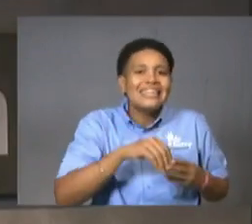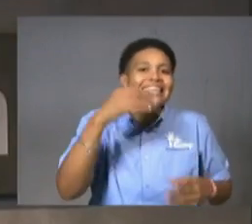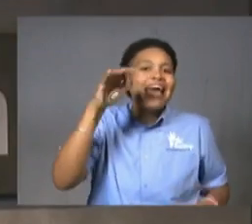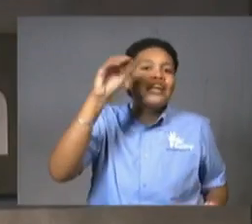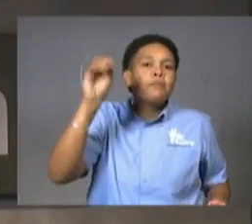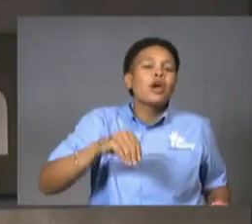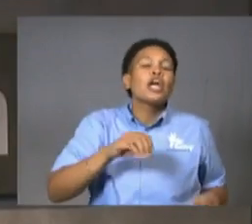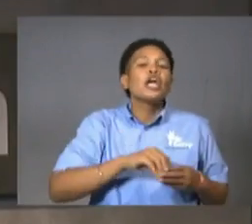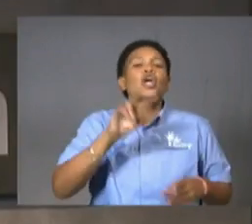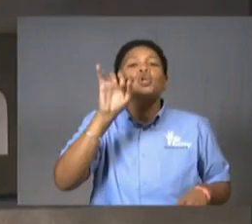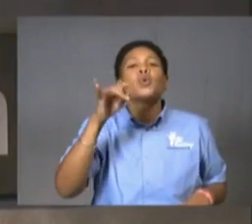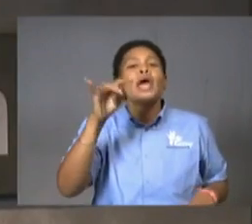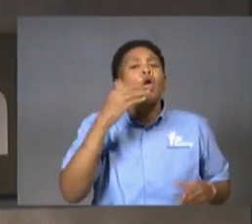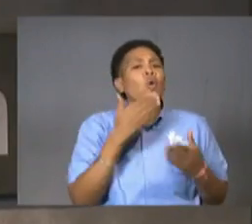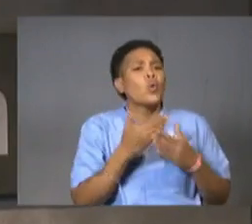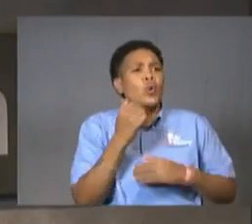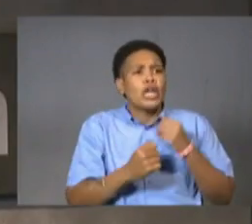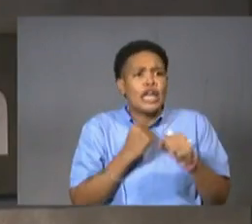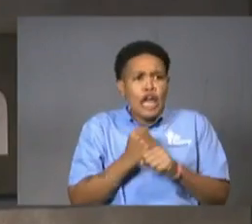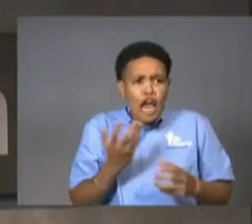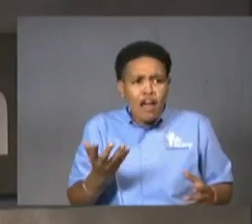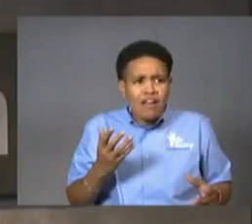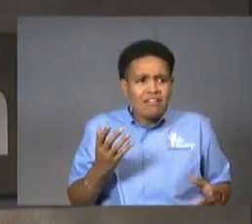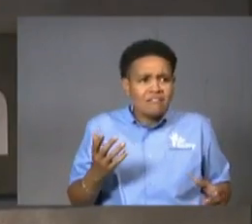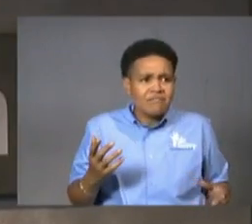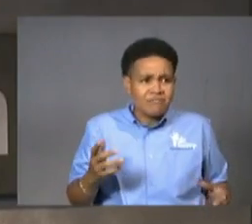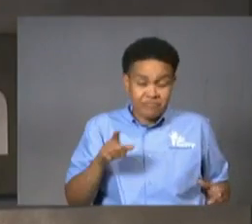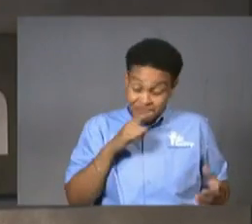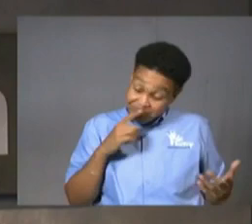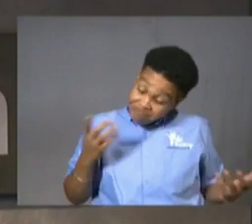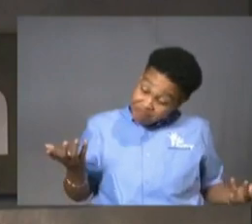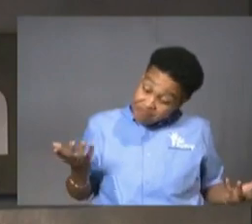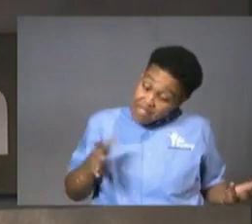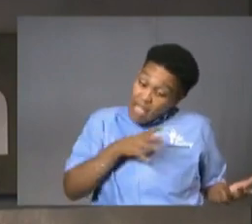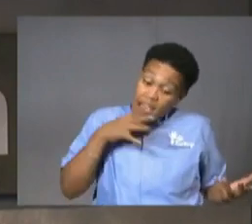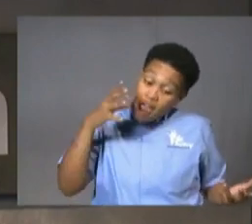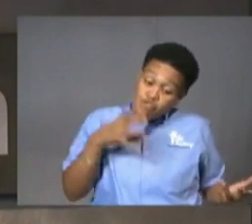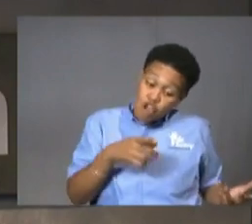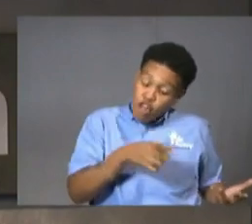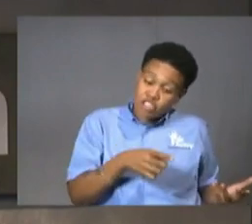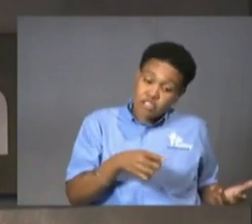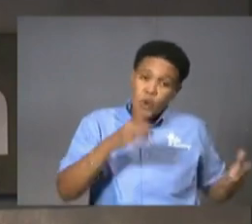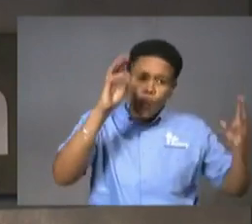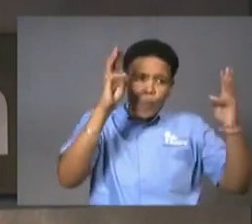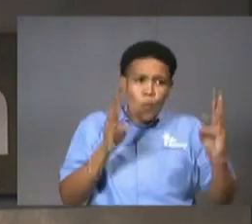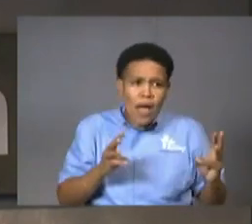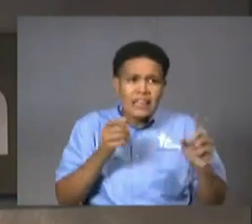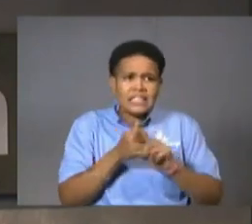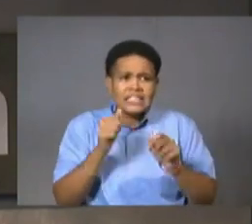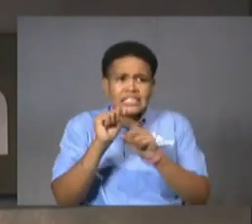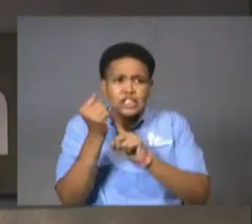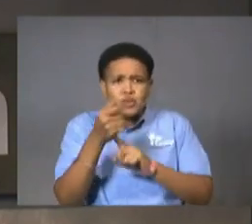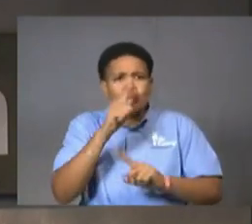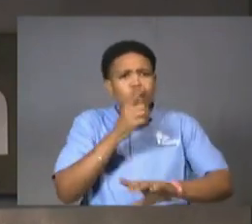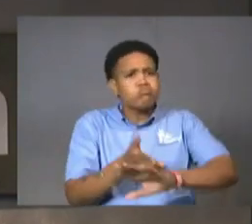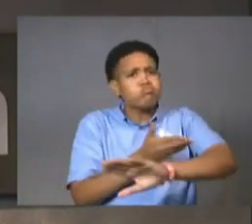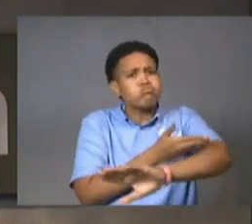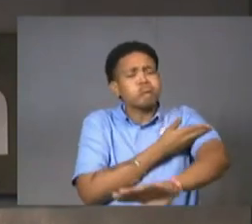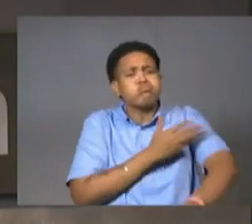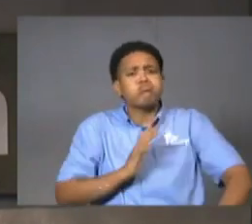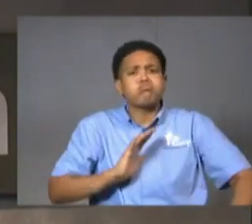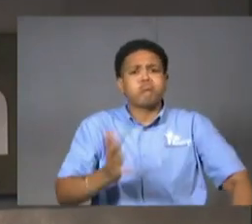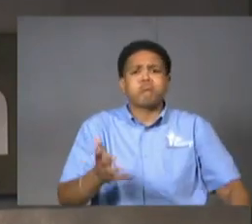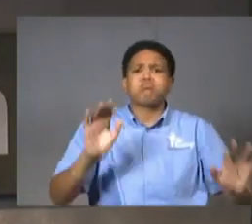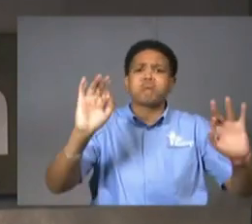2018, there was a good year in the sense that the agricultural weather situation was improved,